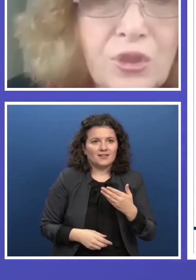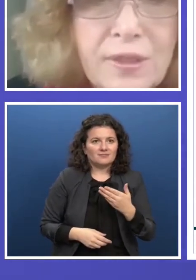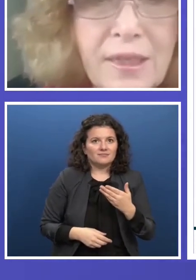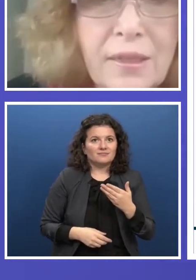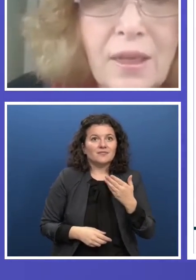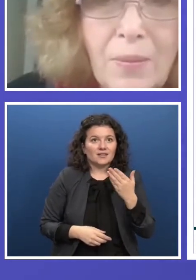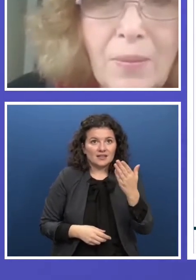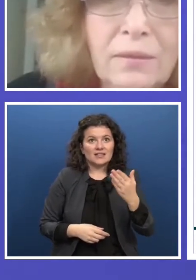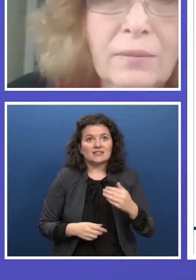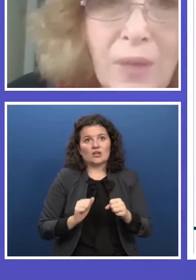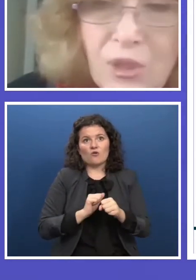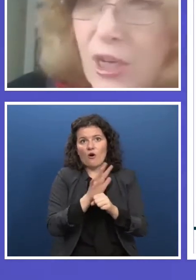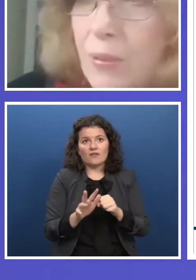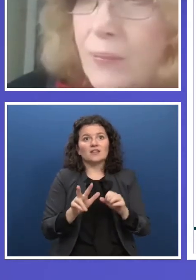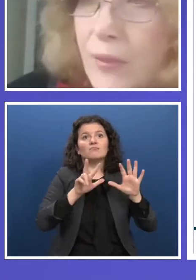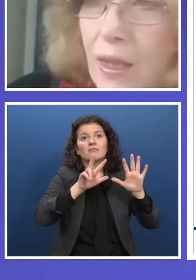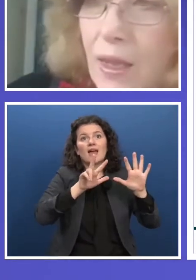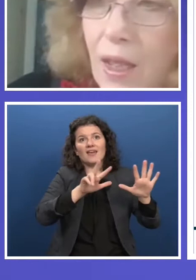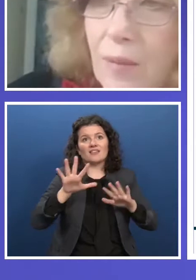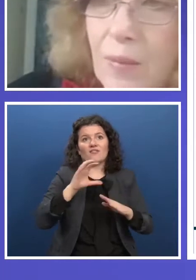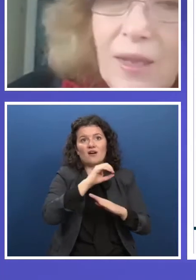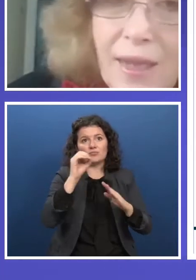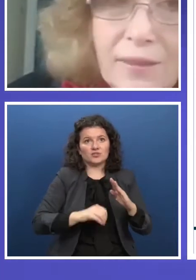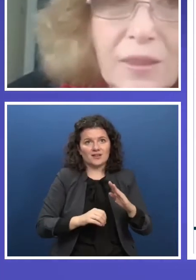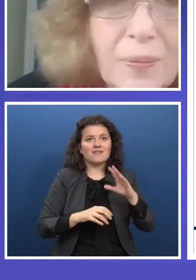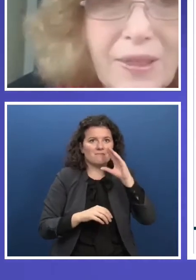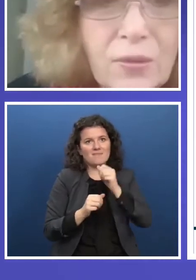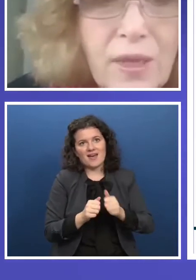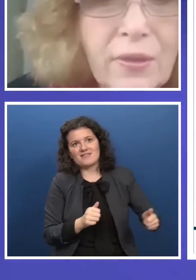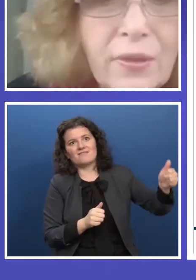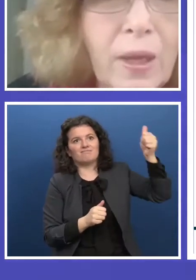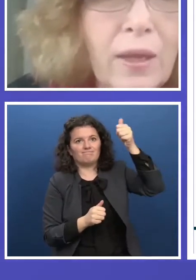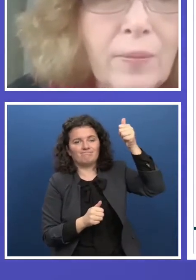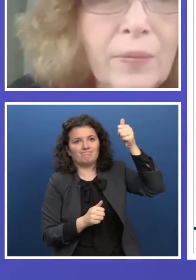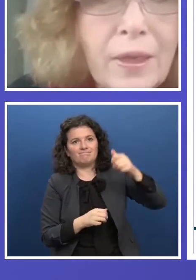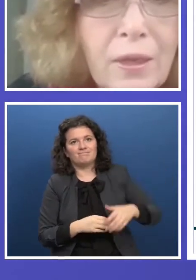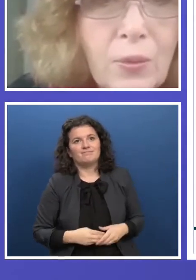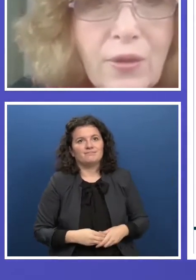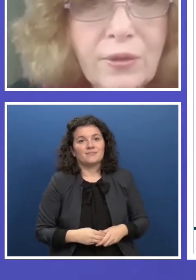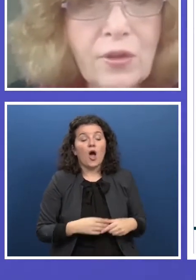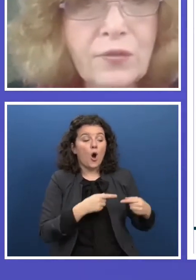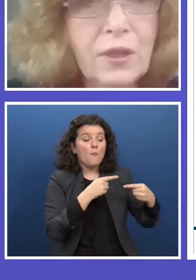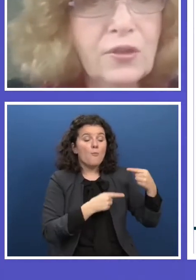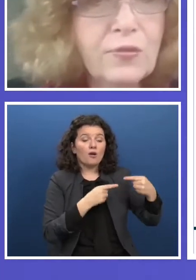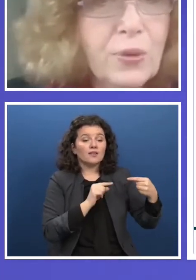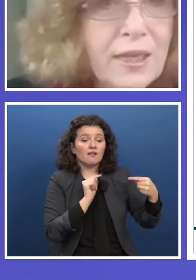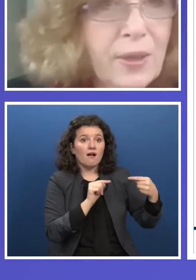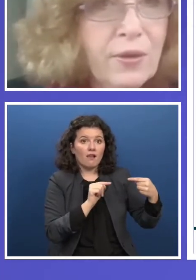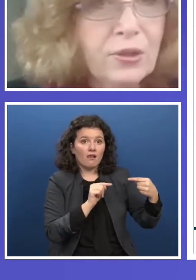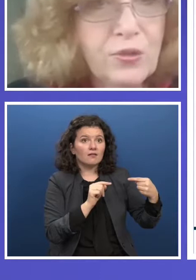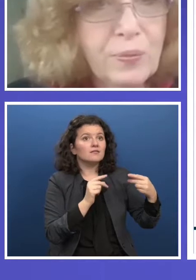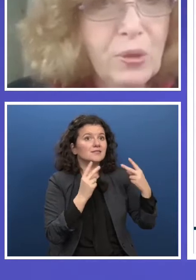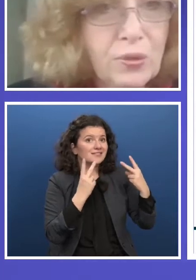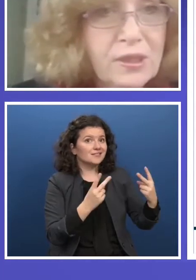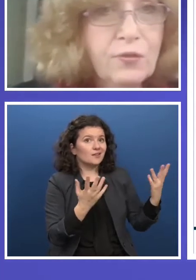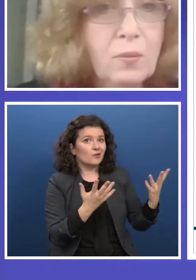have majority male membership. And yet at the political level, we're hearing a lot of praise. We're